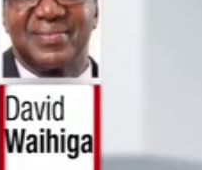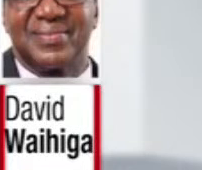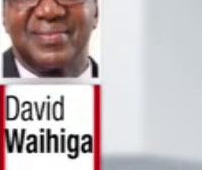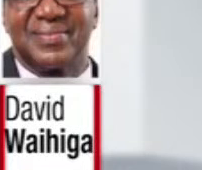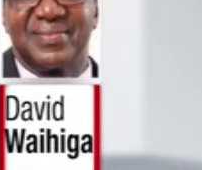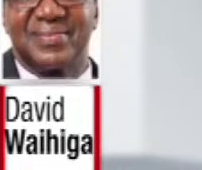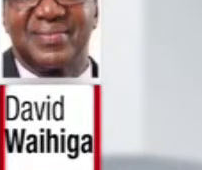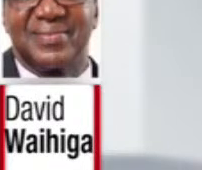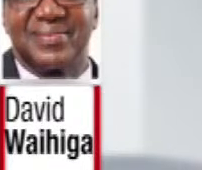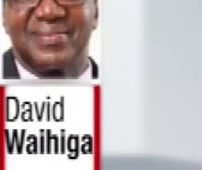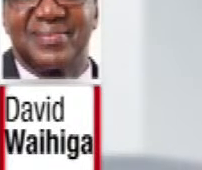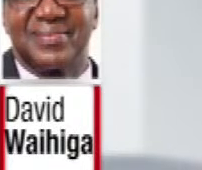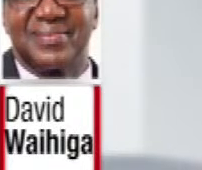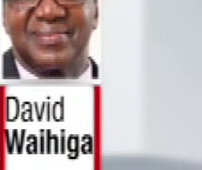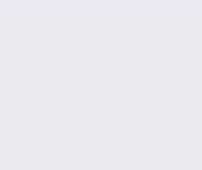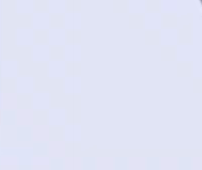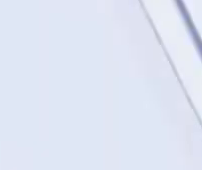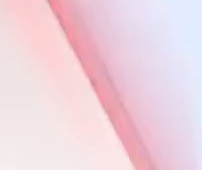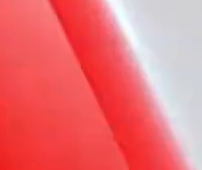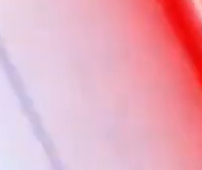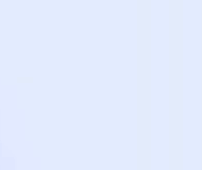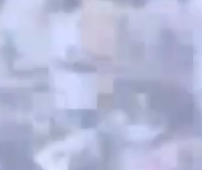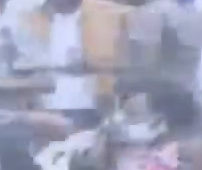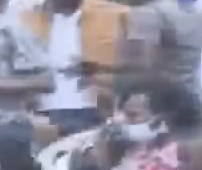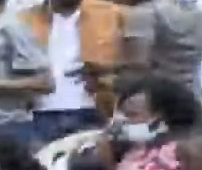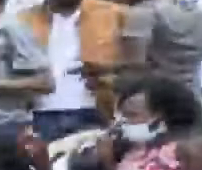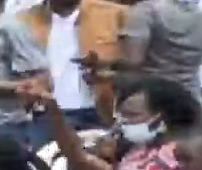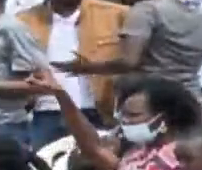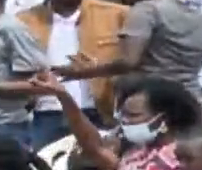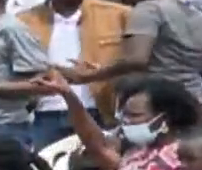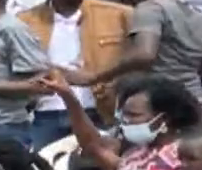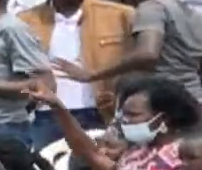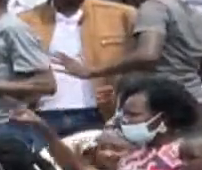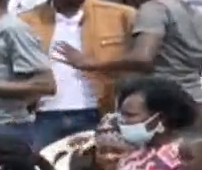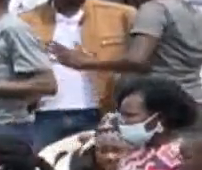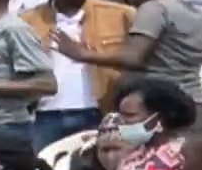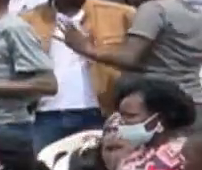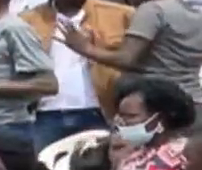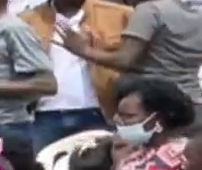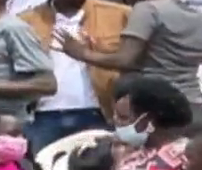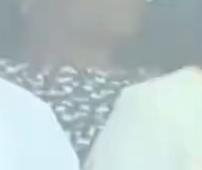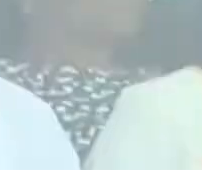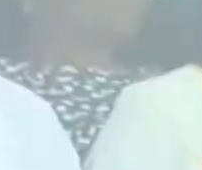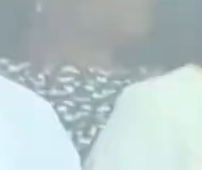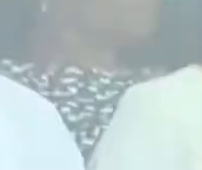among others. Thousands of Kenyans, including